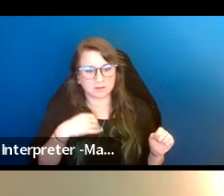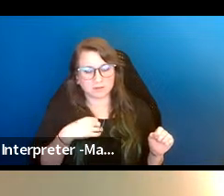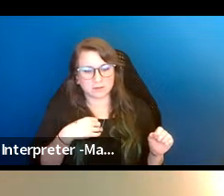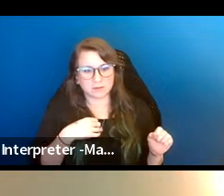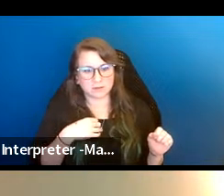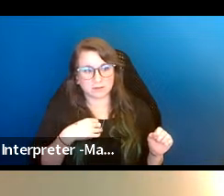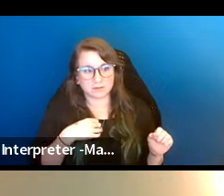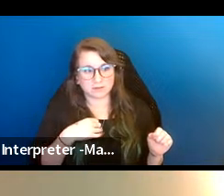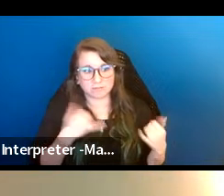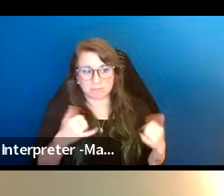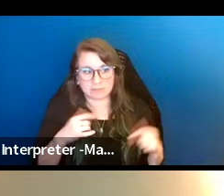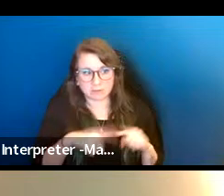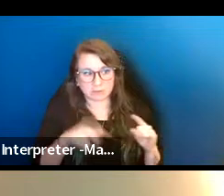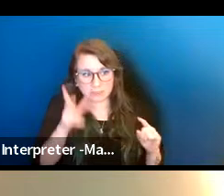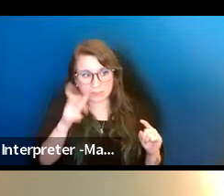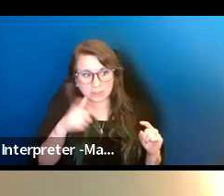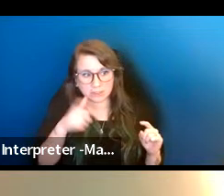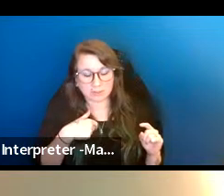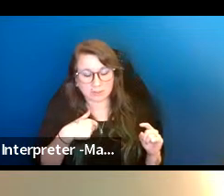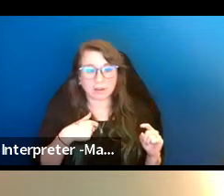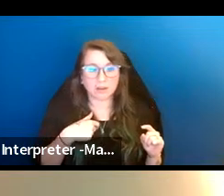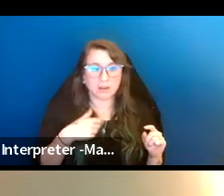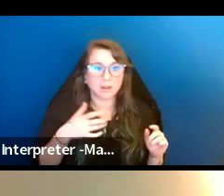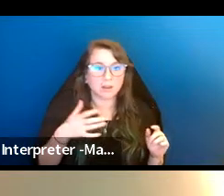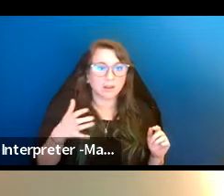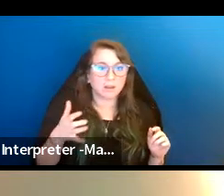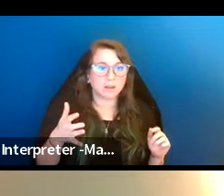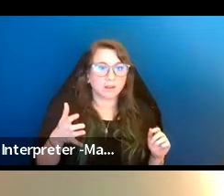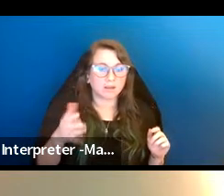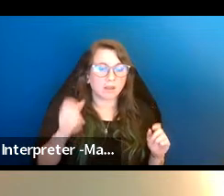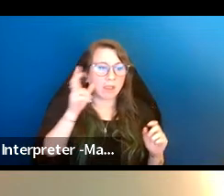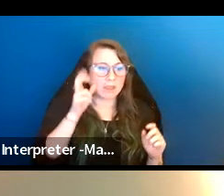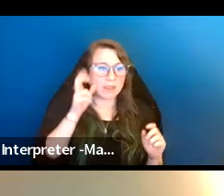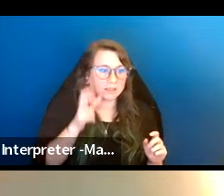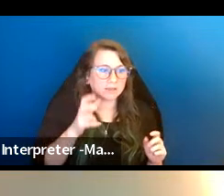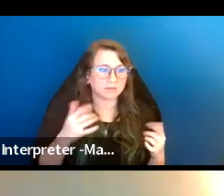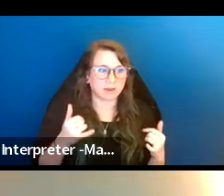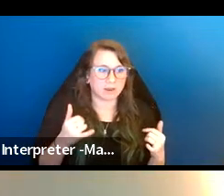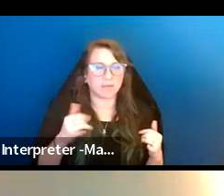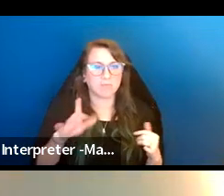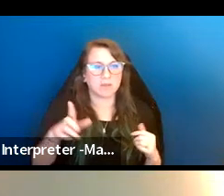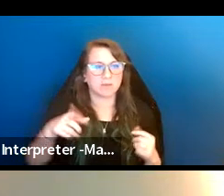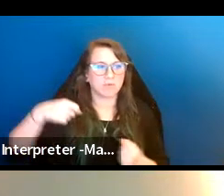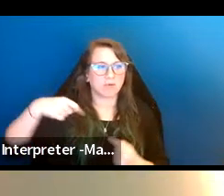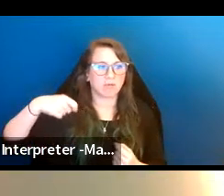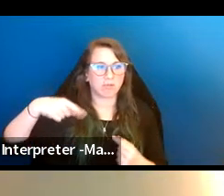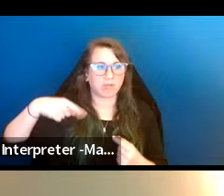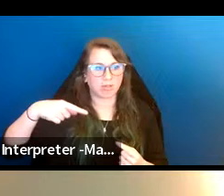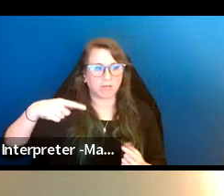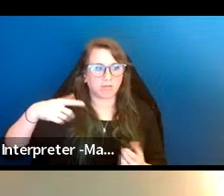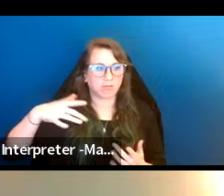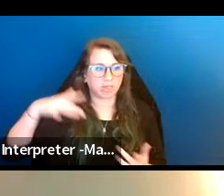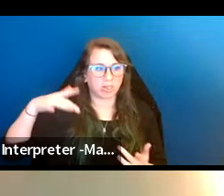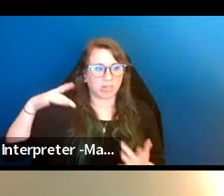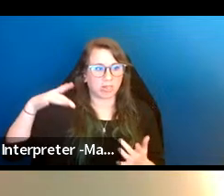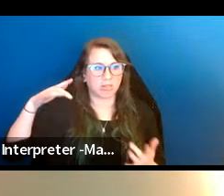So now you can't hear me. No, I can hear you, but Your you're signal is breaking up. And